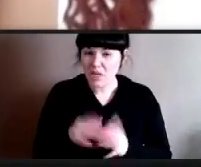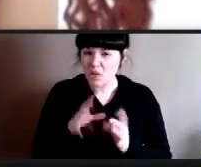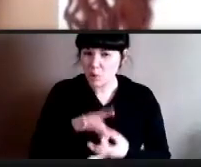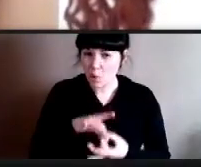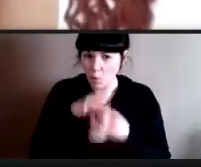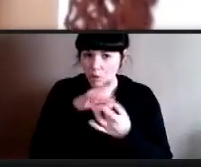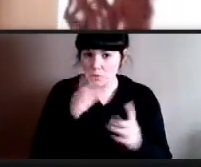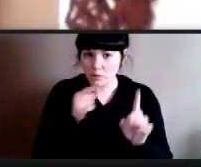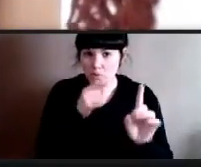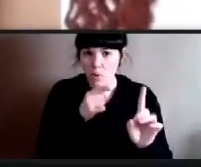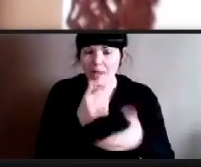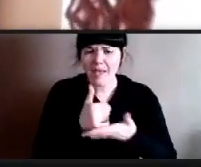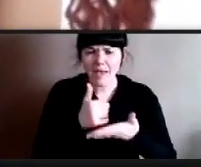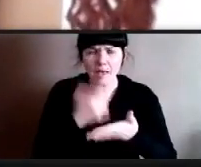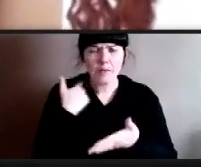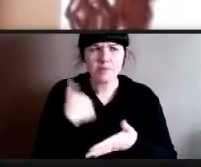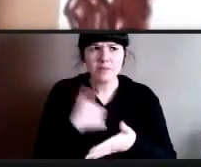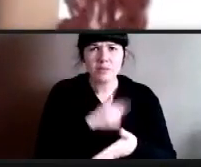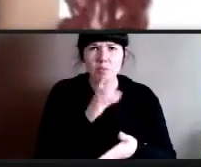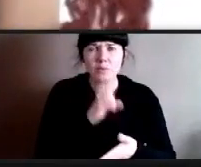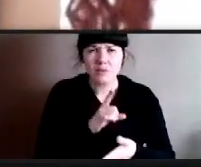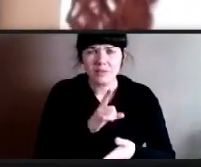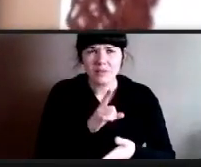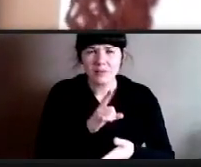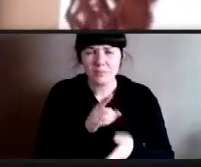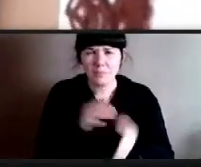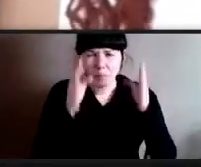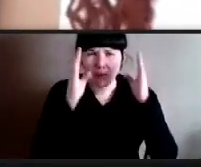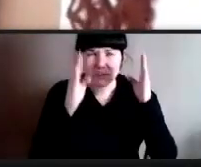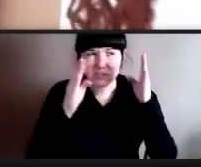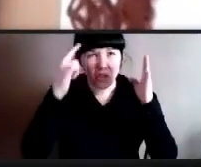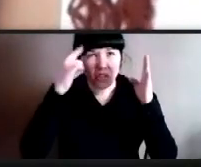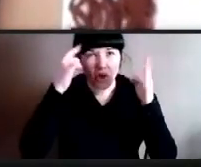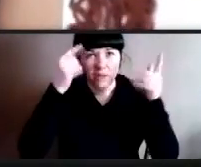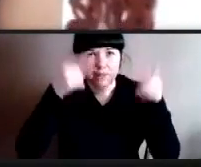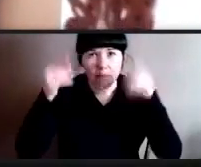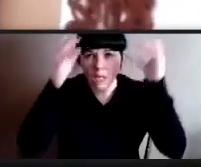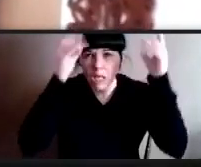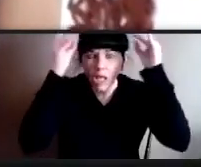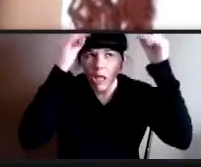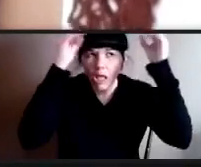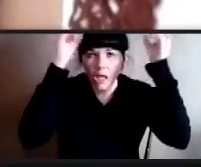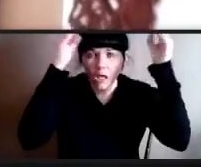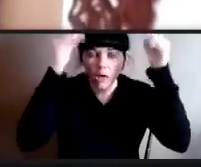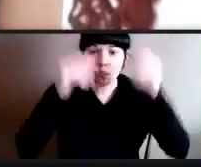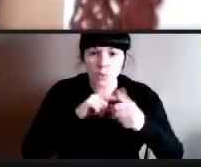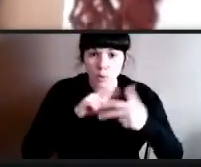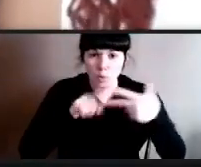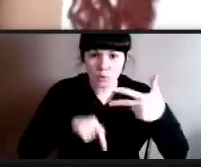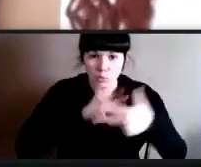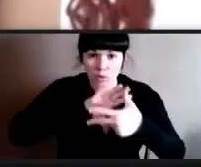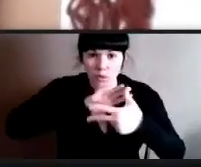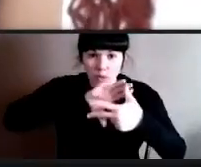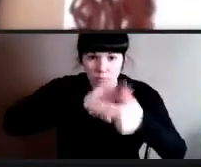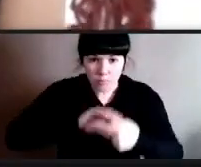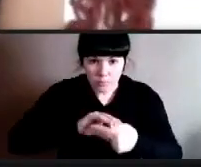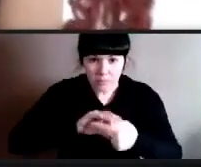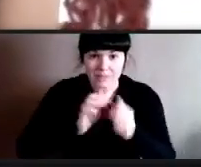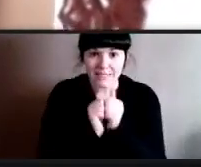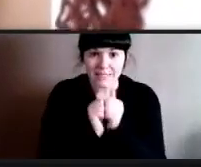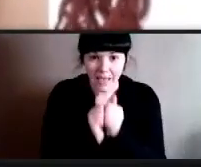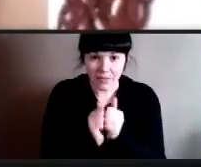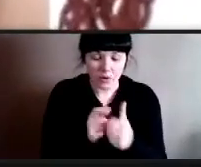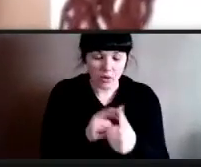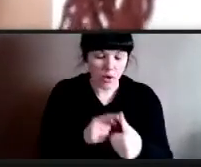our minds. And when those three powerful elements come together, our breath, our movements, and